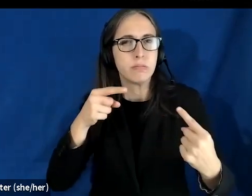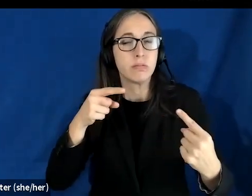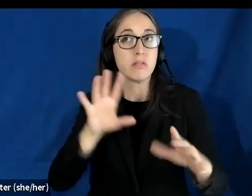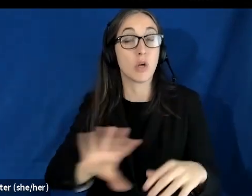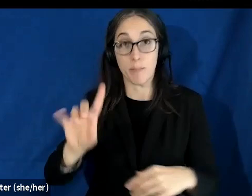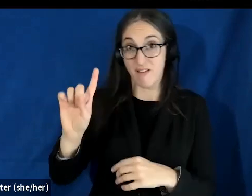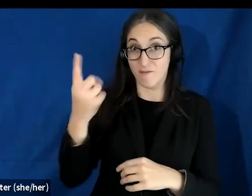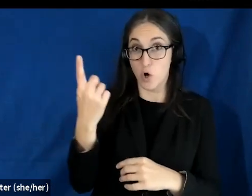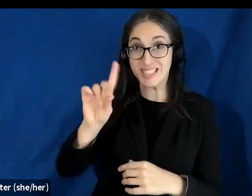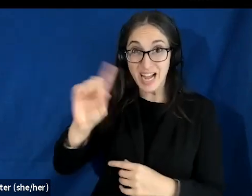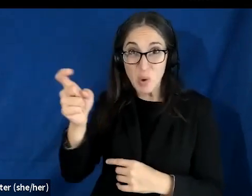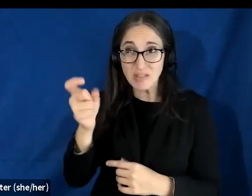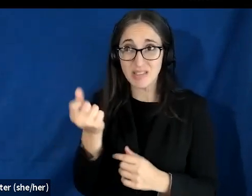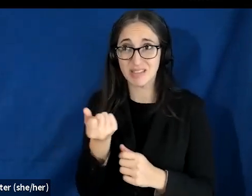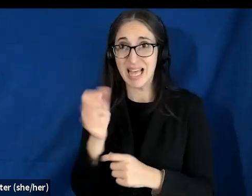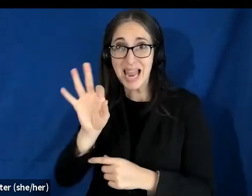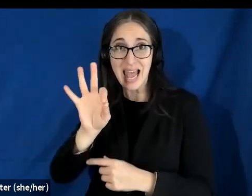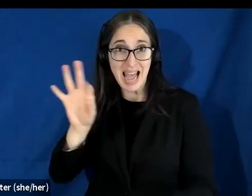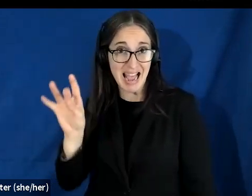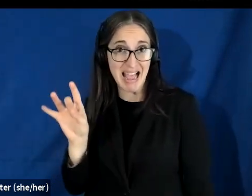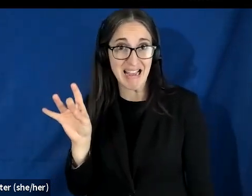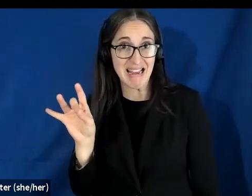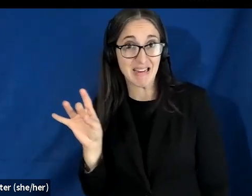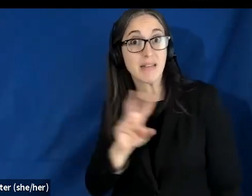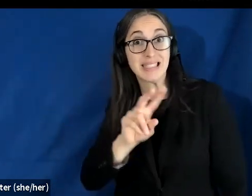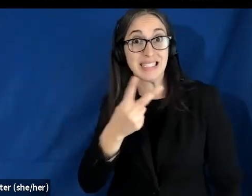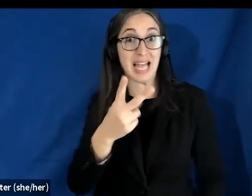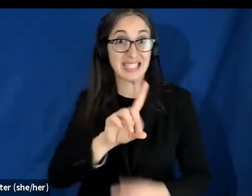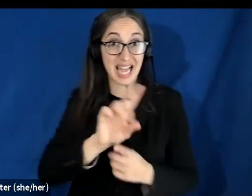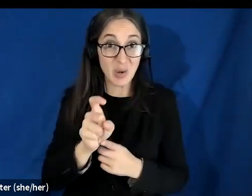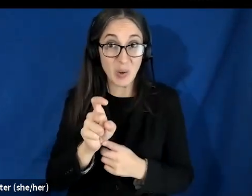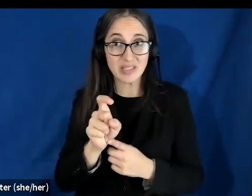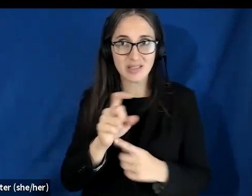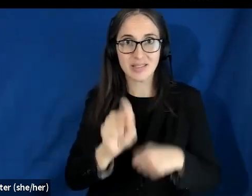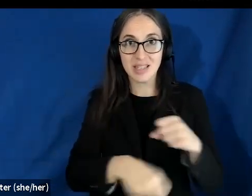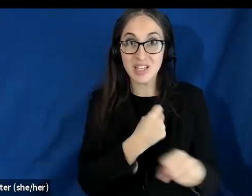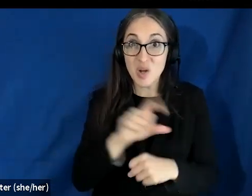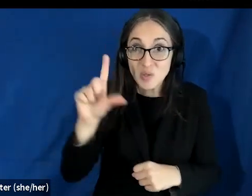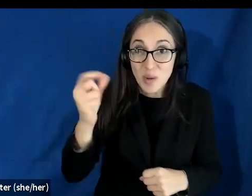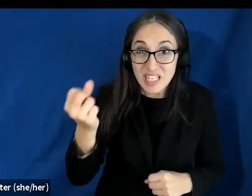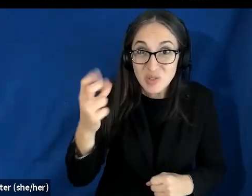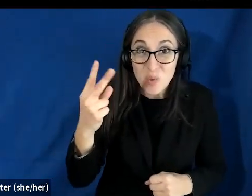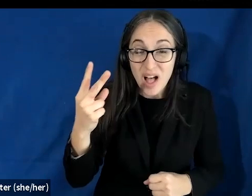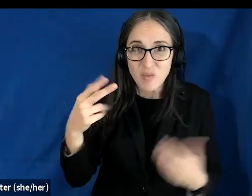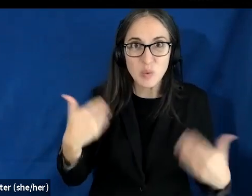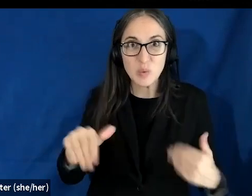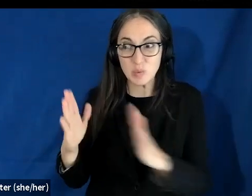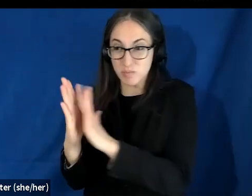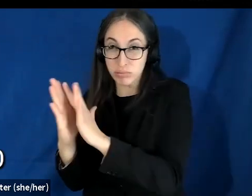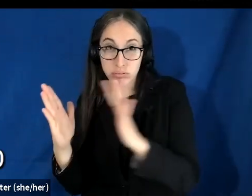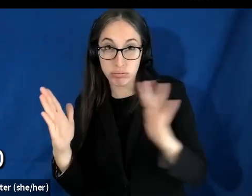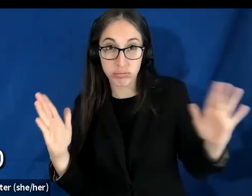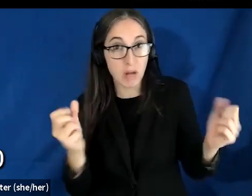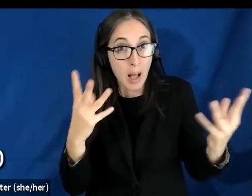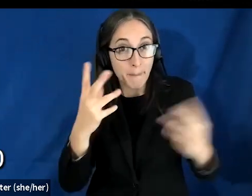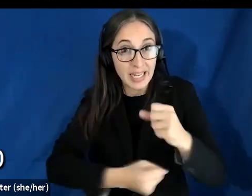was 98, and the second was 2012. Look at the number of years.